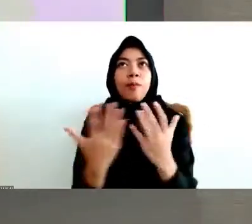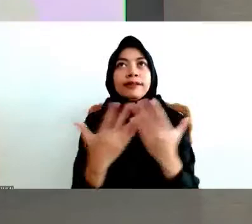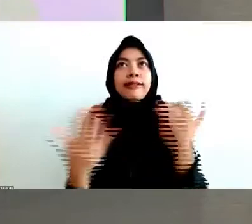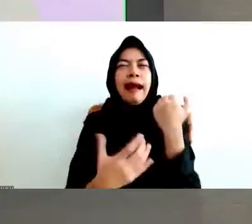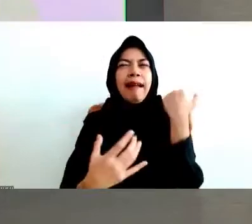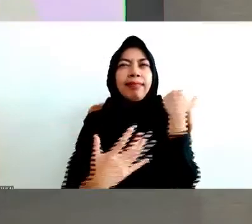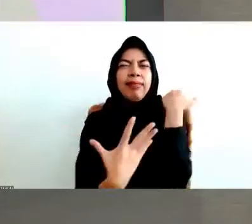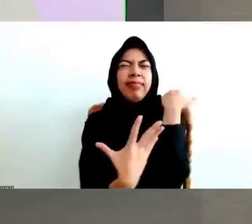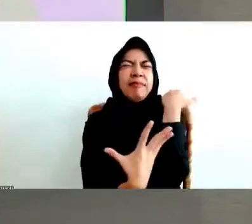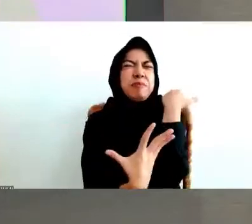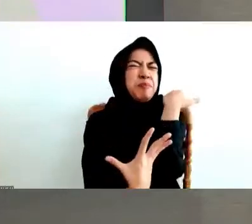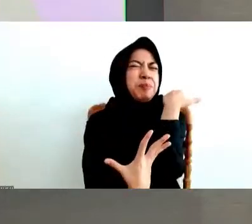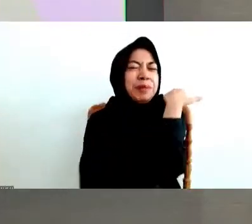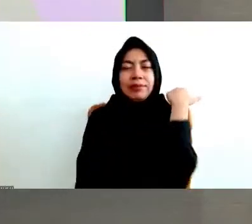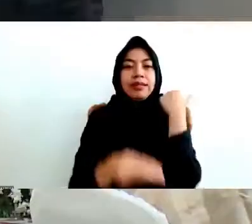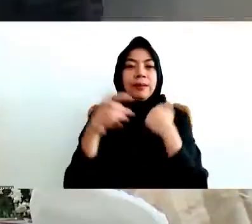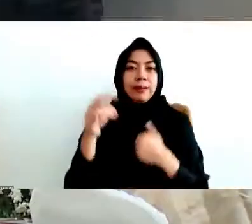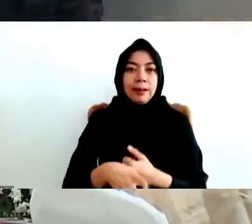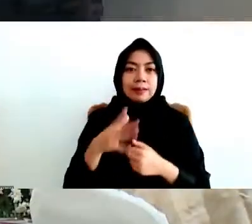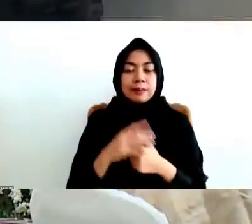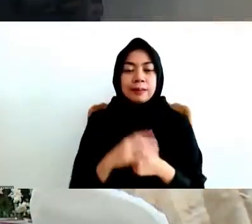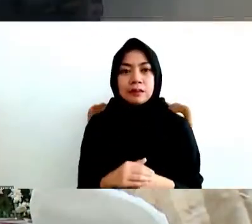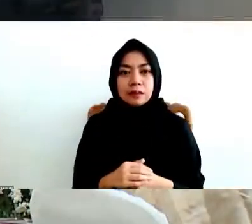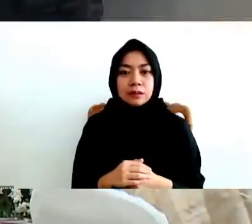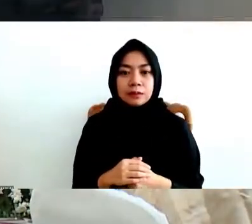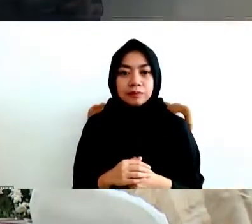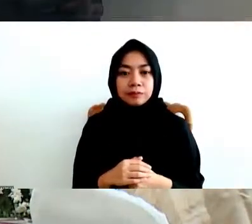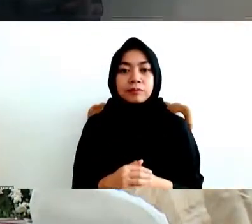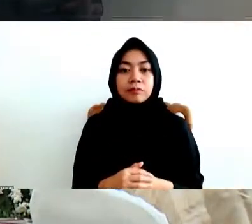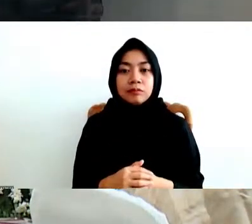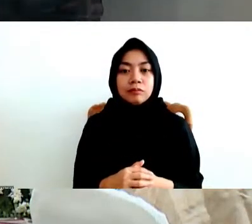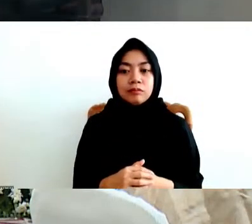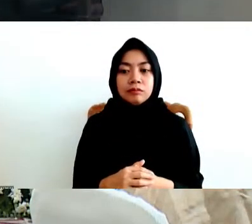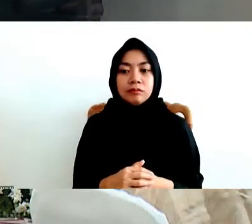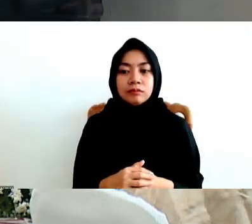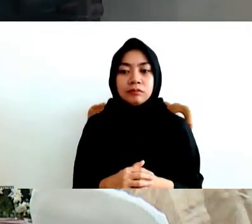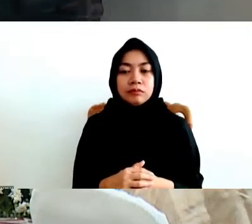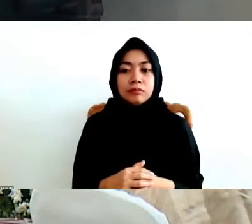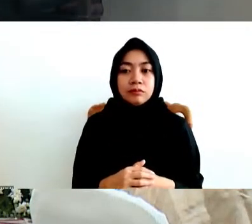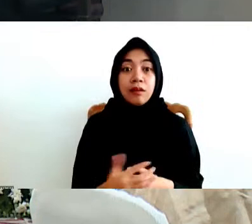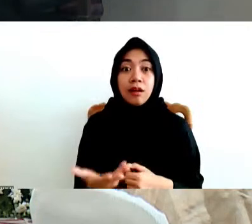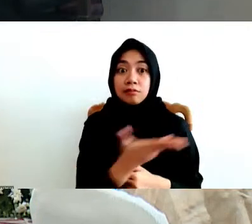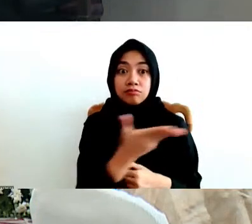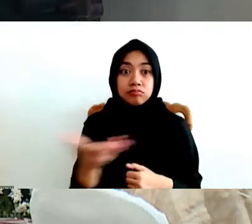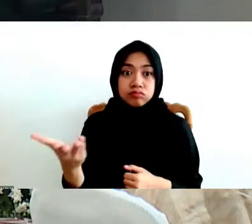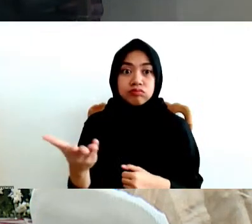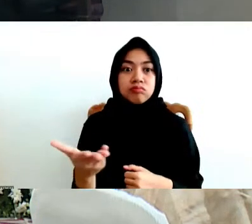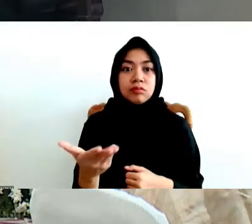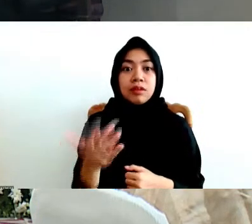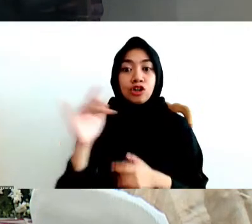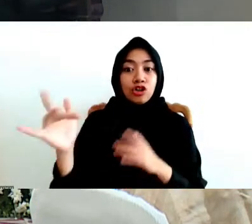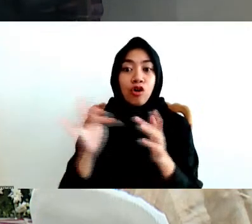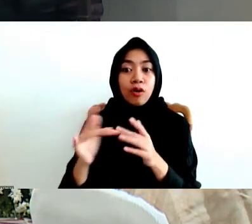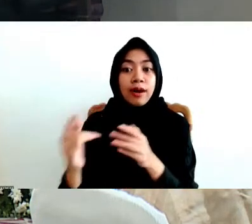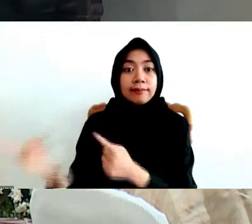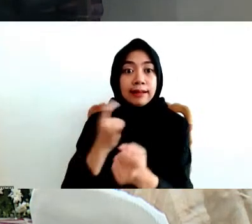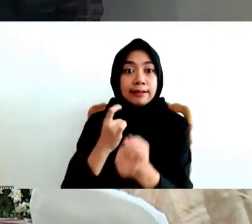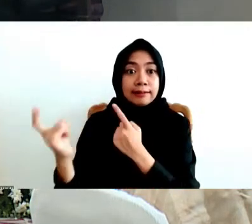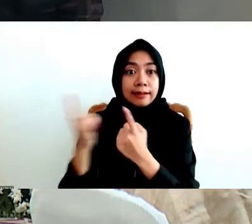Thank you, Asep. So while we're also still waiting some questions from online participants,